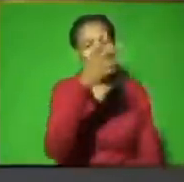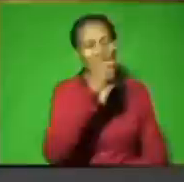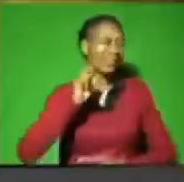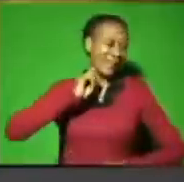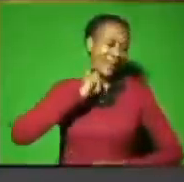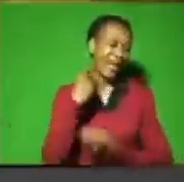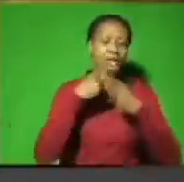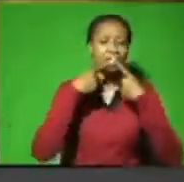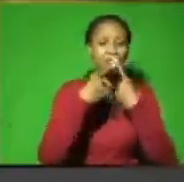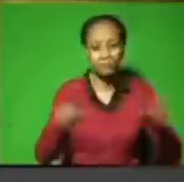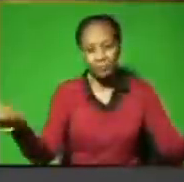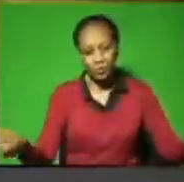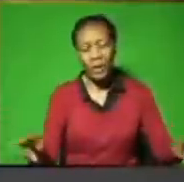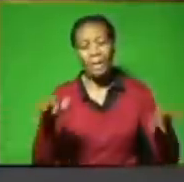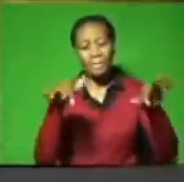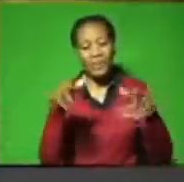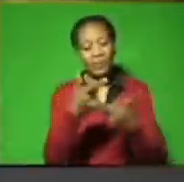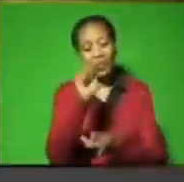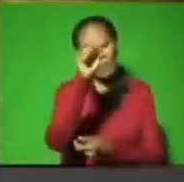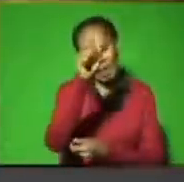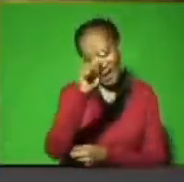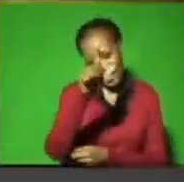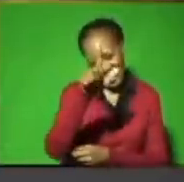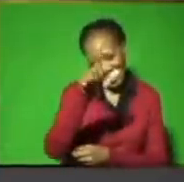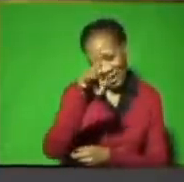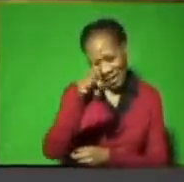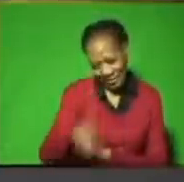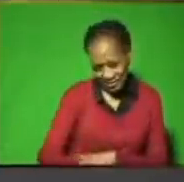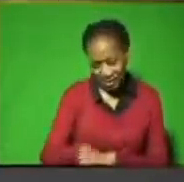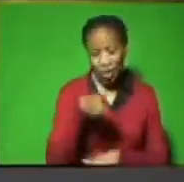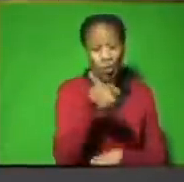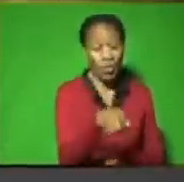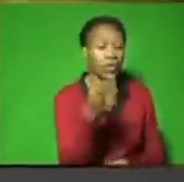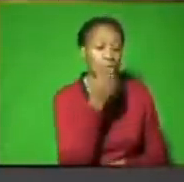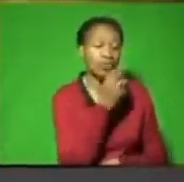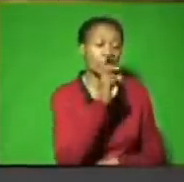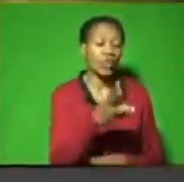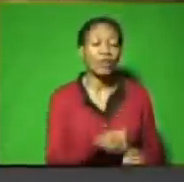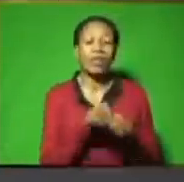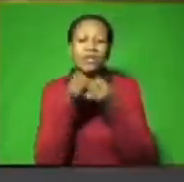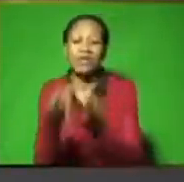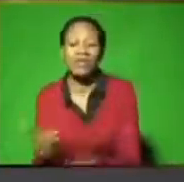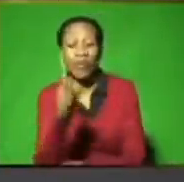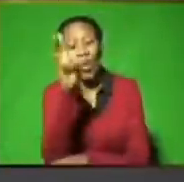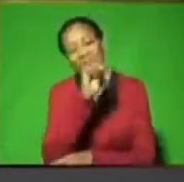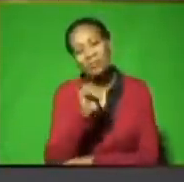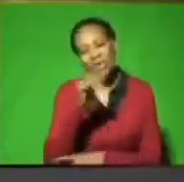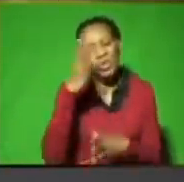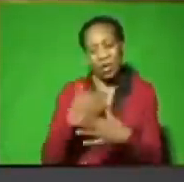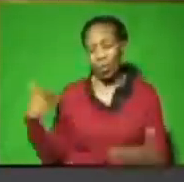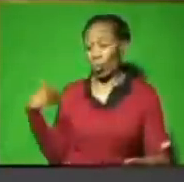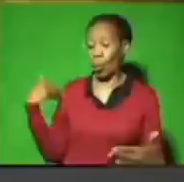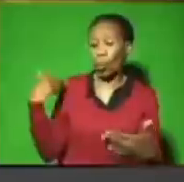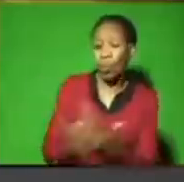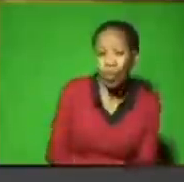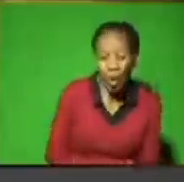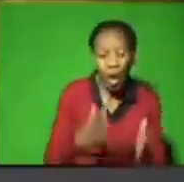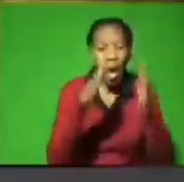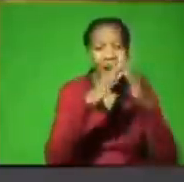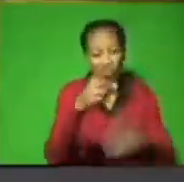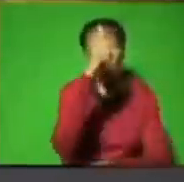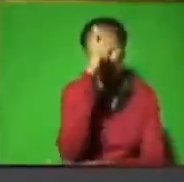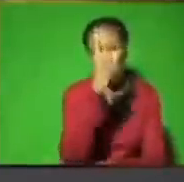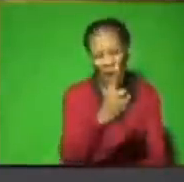maka ba Alexander la re le tla ba fa 1 million houses. le mamotlhale le ntlo e tia